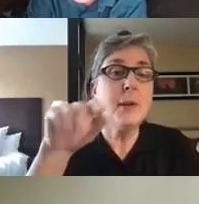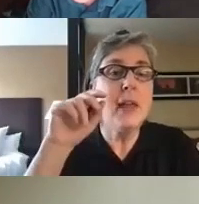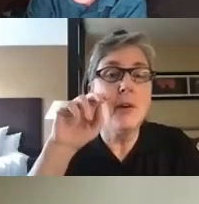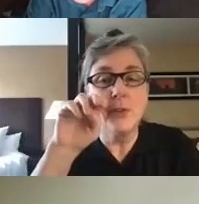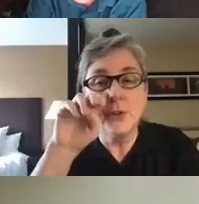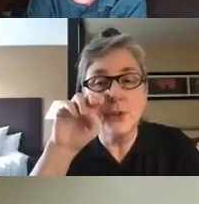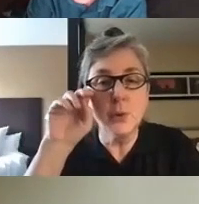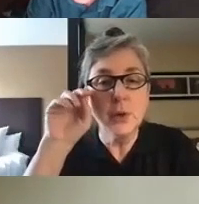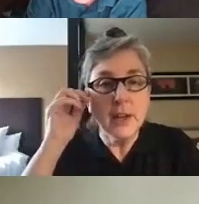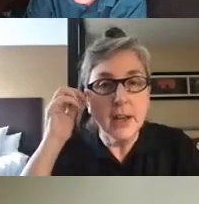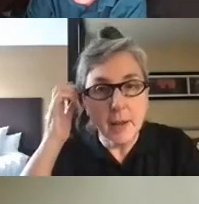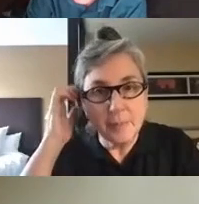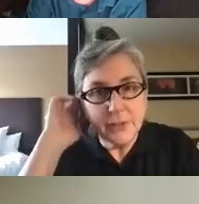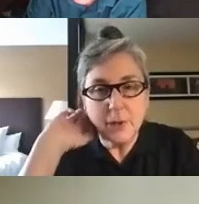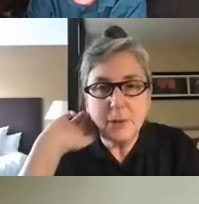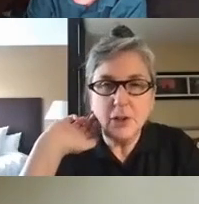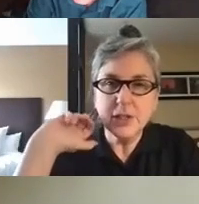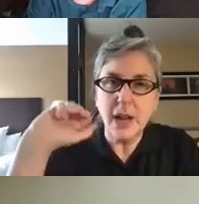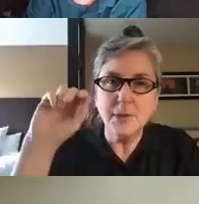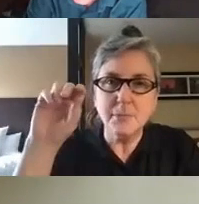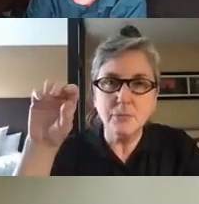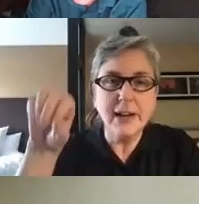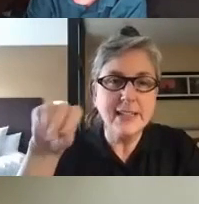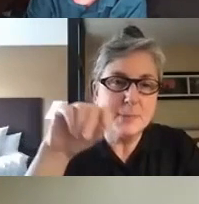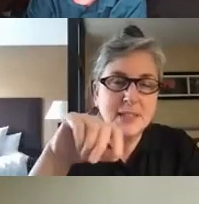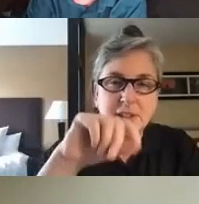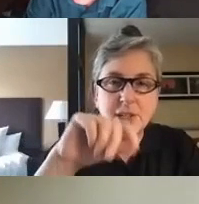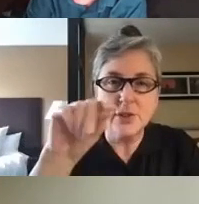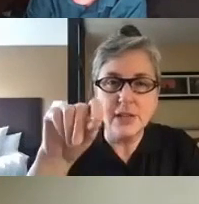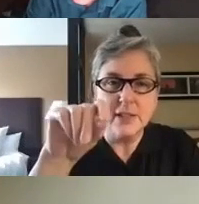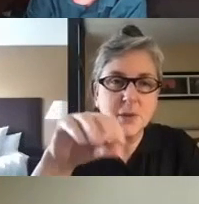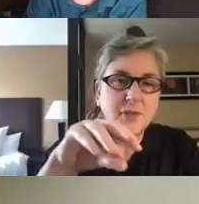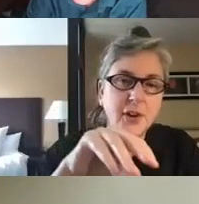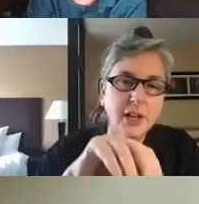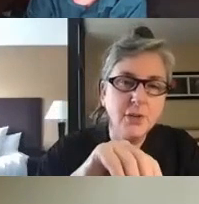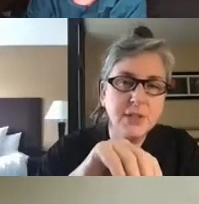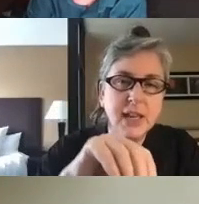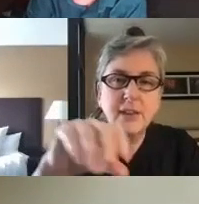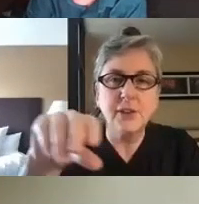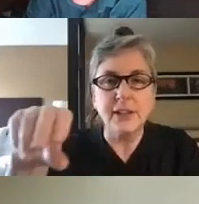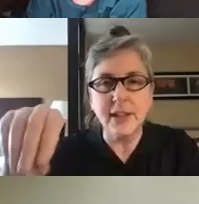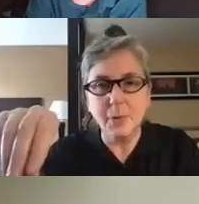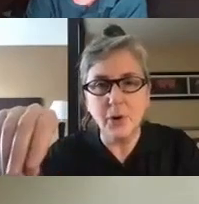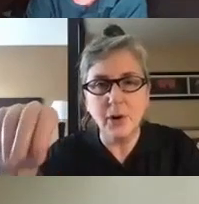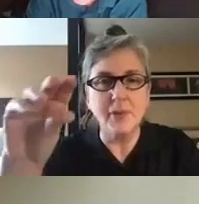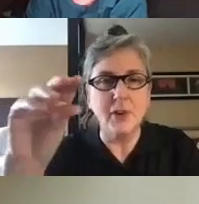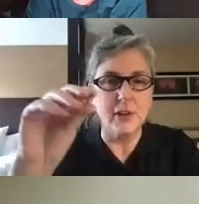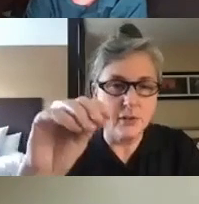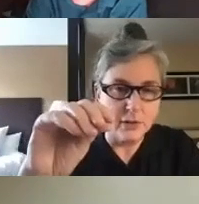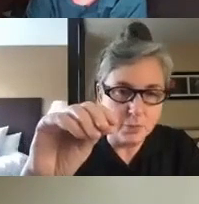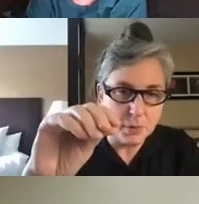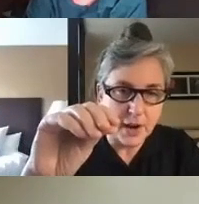this might be helpful too. This is going to be a good time to write it specific to your needs. So if you're at a USET, if you're at a day program, if